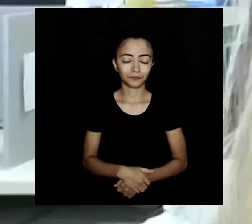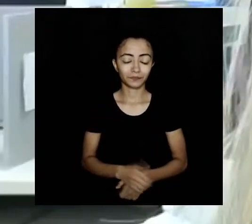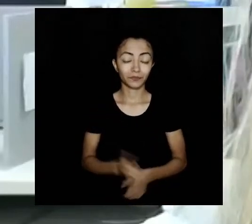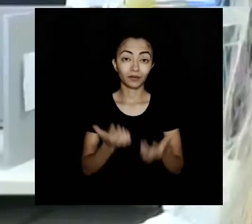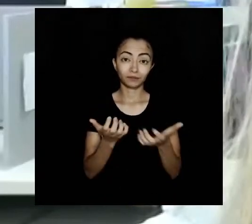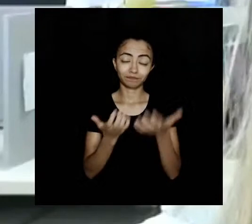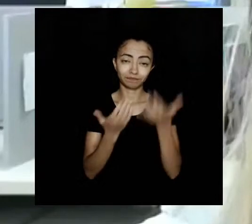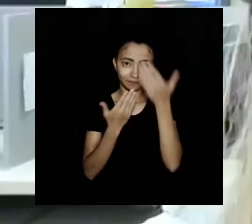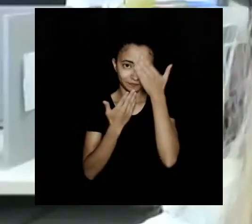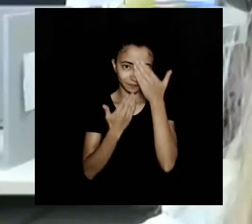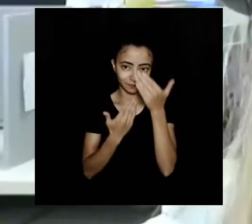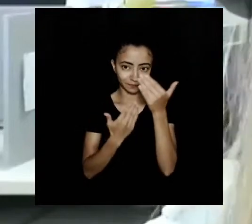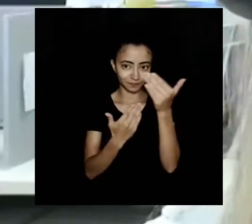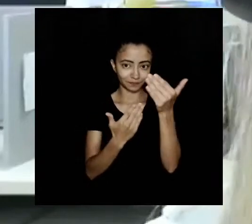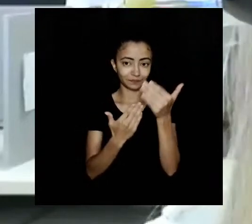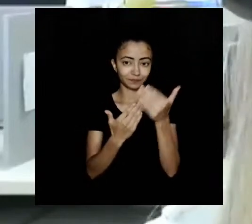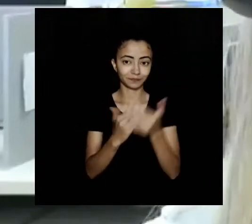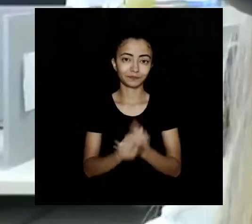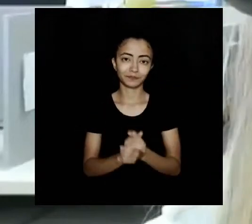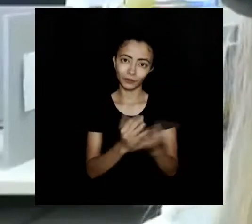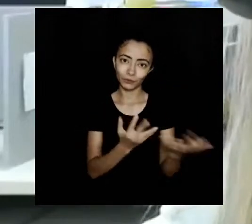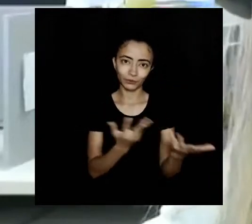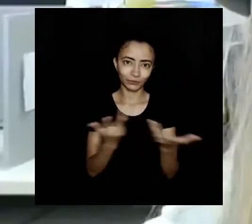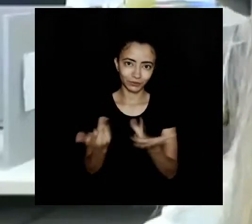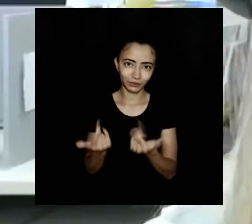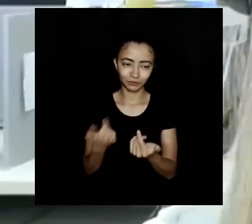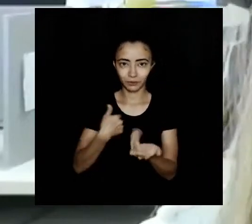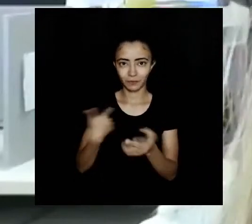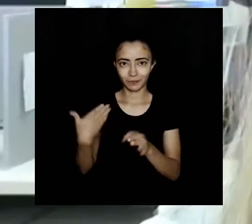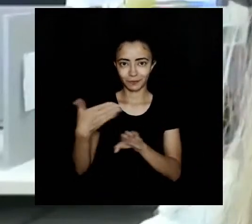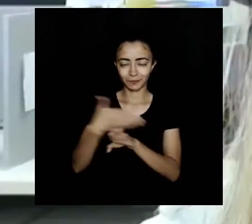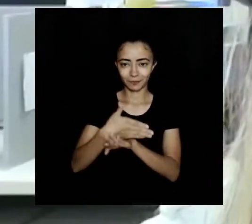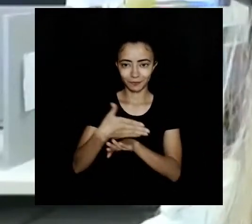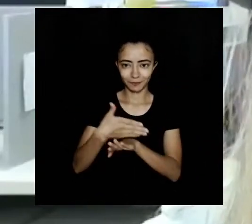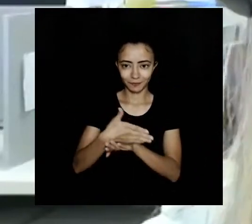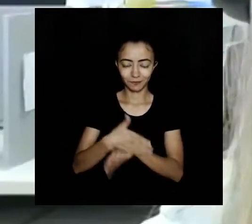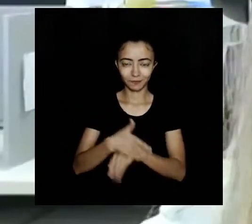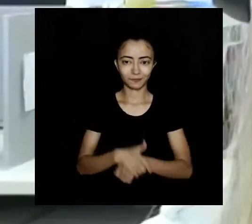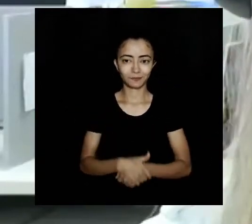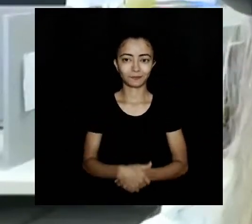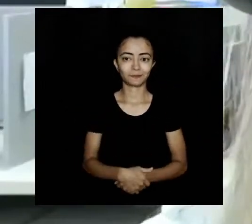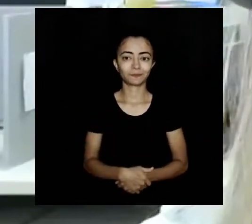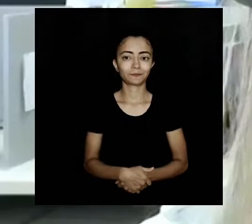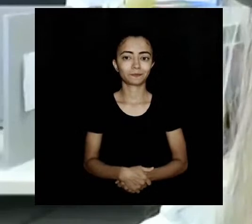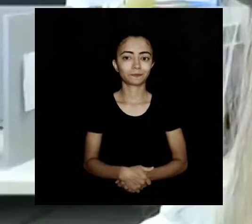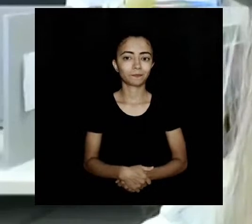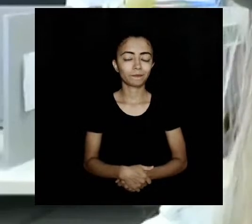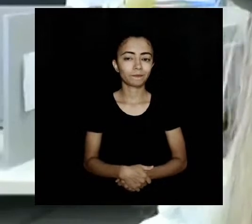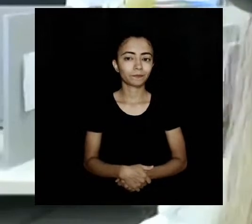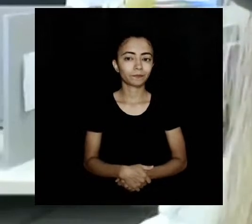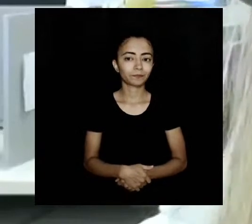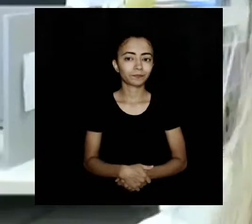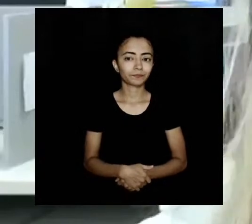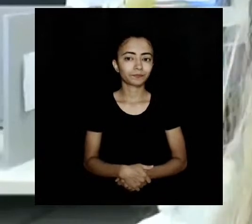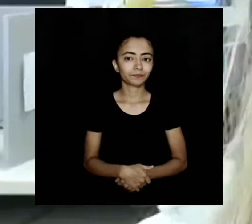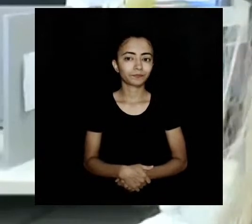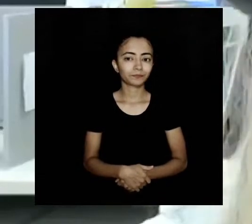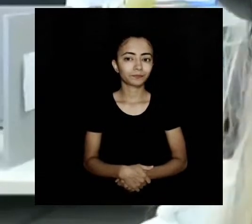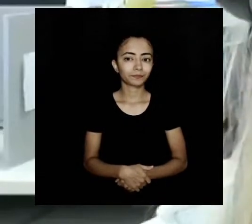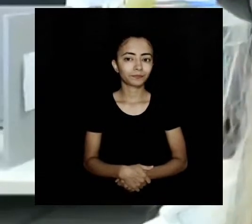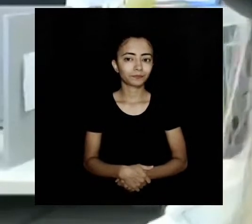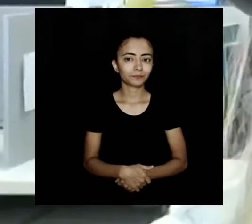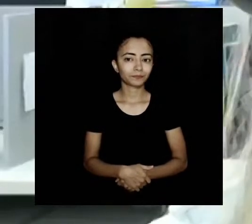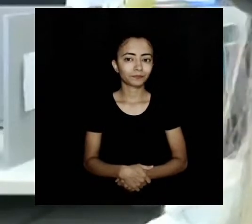Janani. I'd like to thank everyone and this invitation for being here in name of everyone. Essa é uma agenda que é